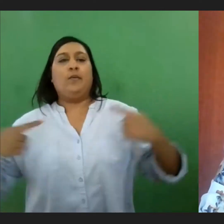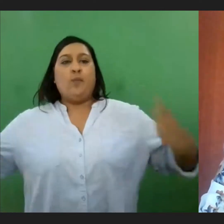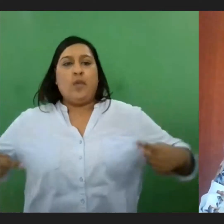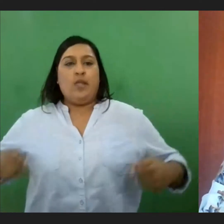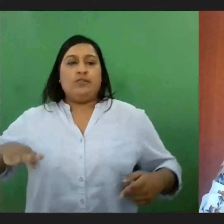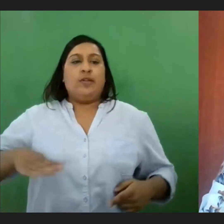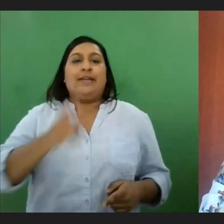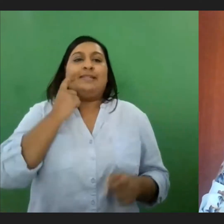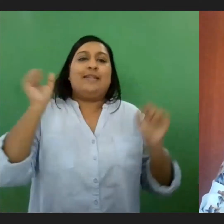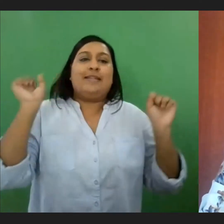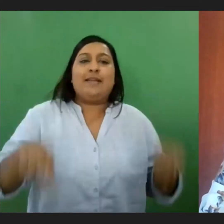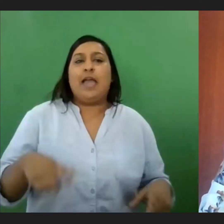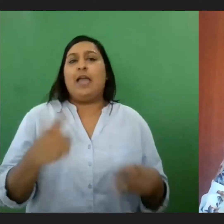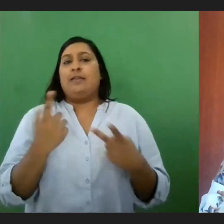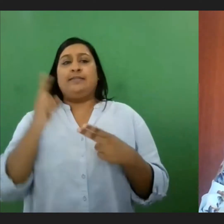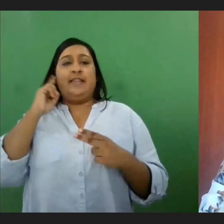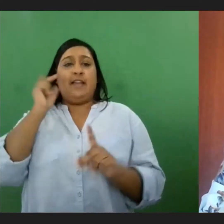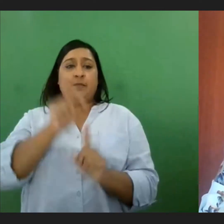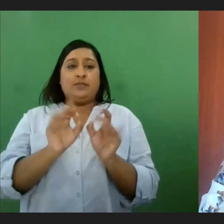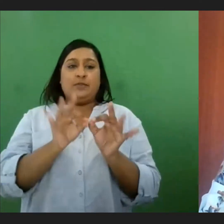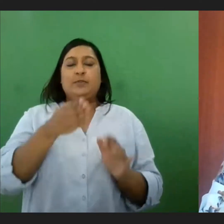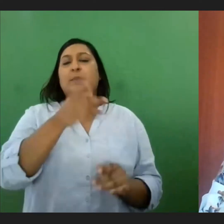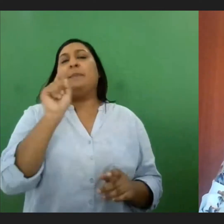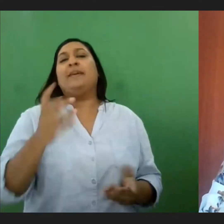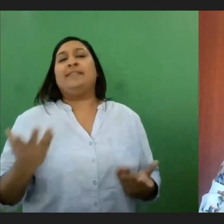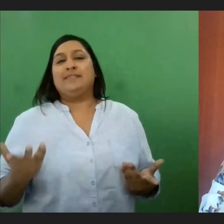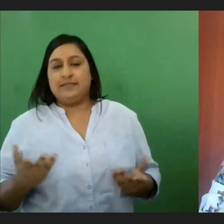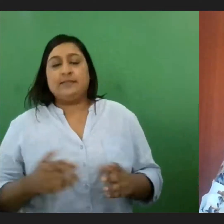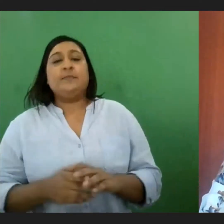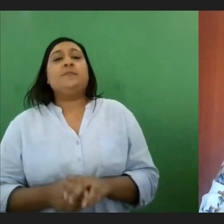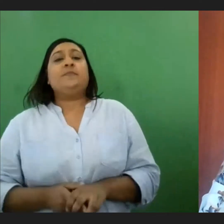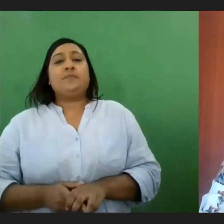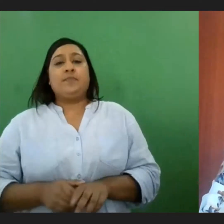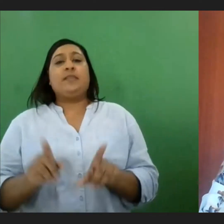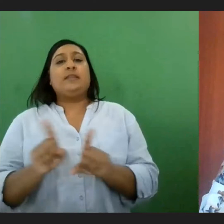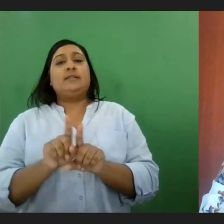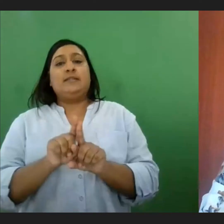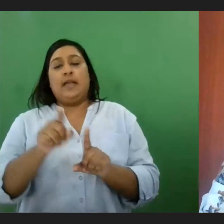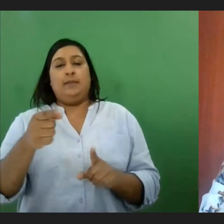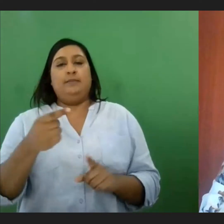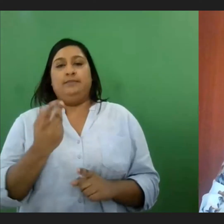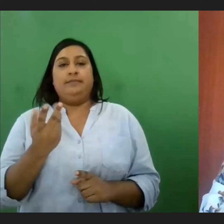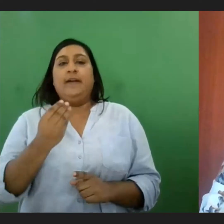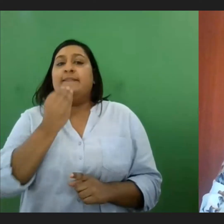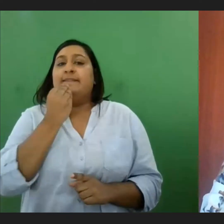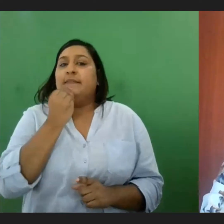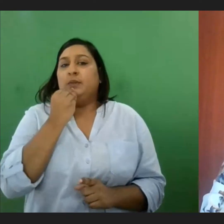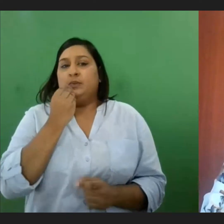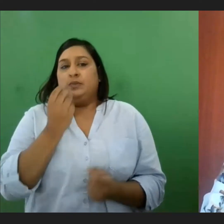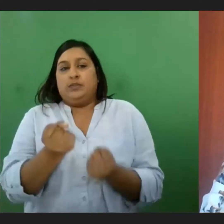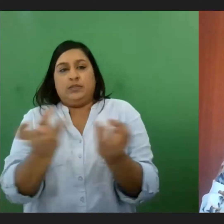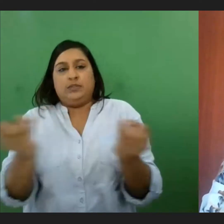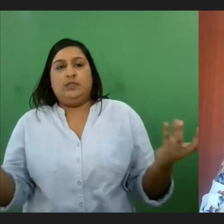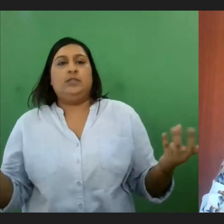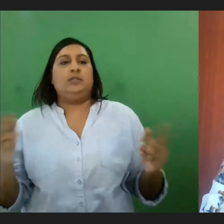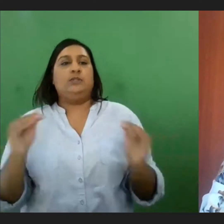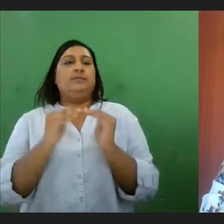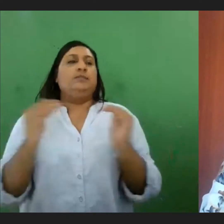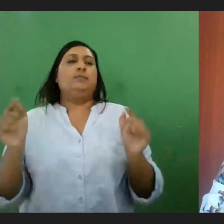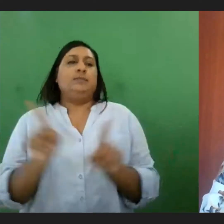and social relief remedies must be provided, for example, provision of food parcels, etc.